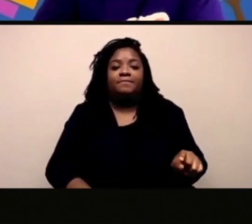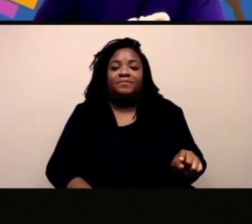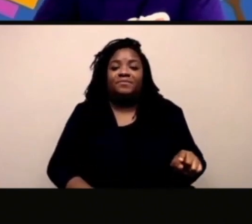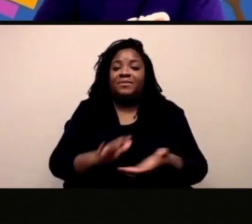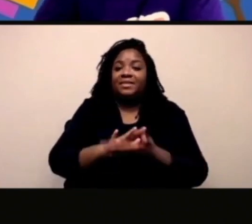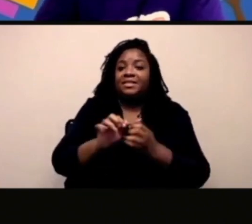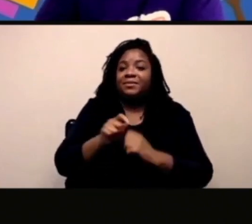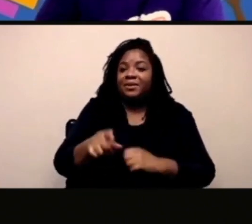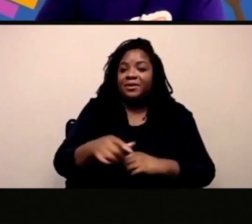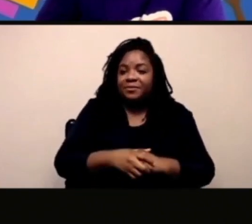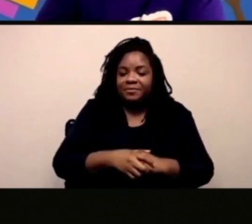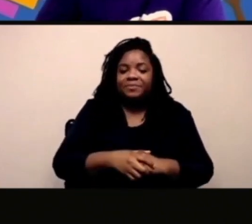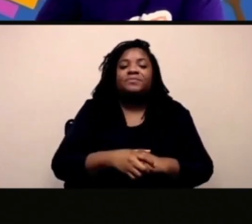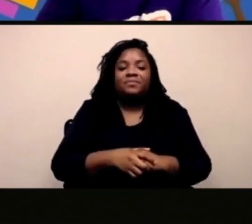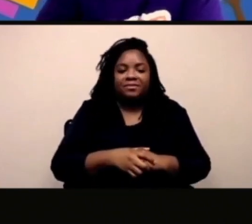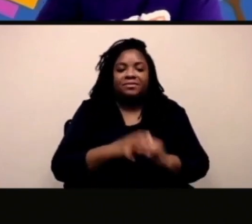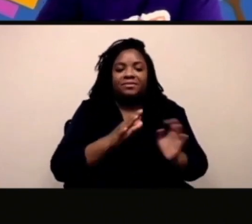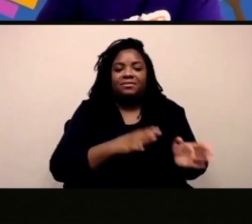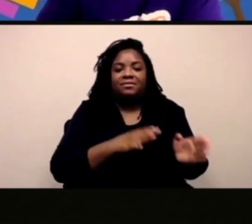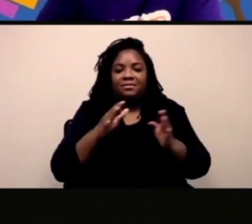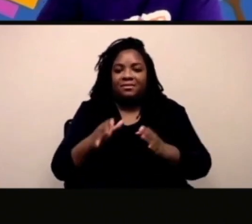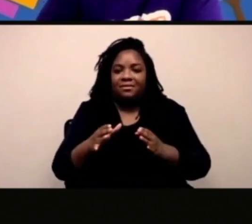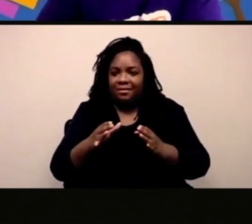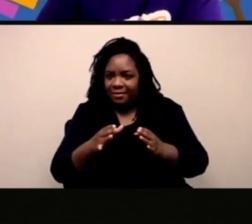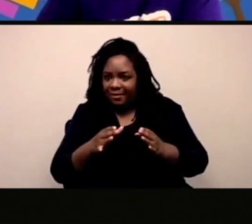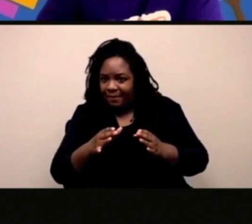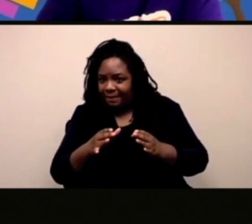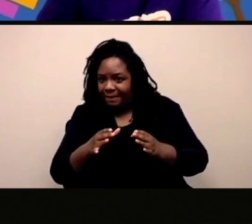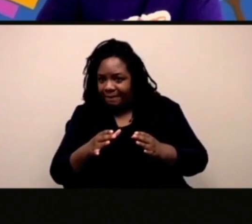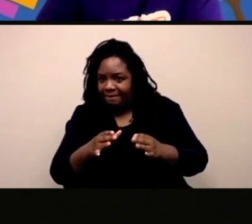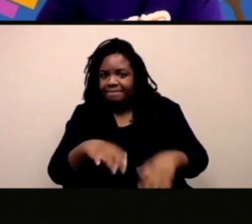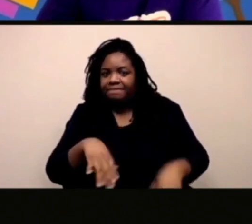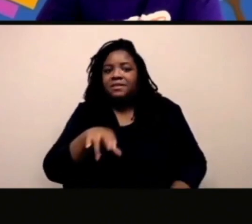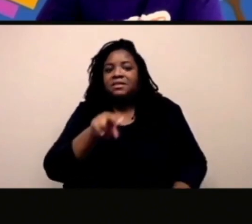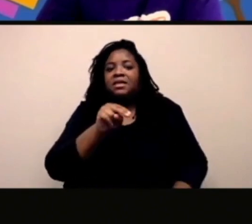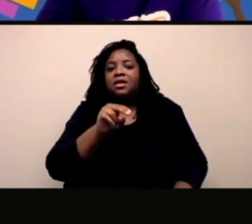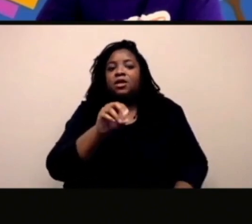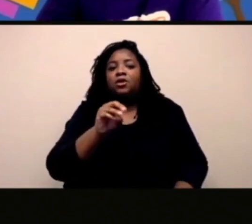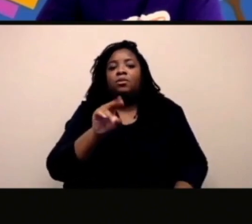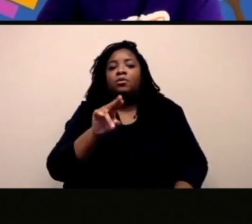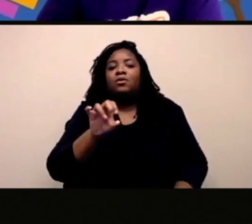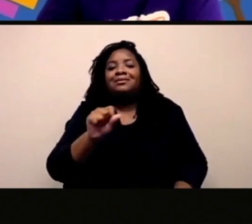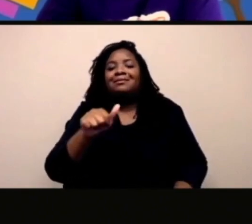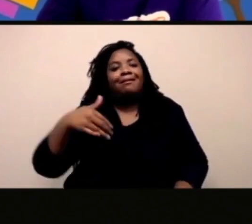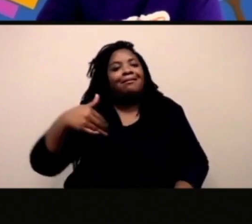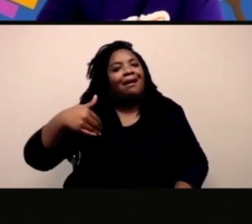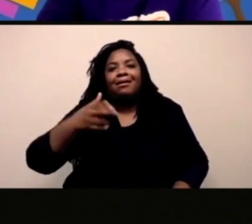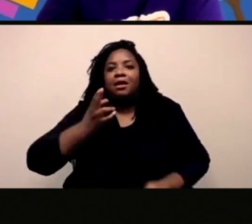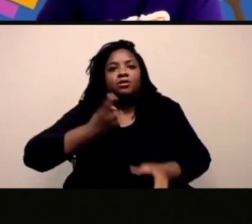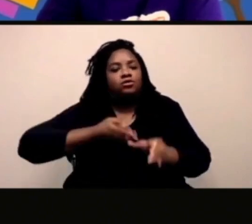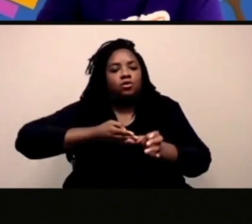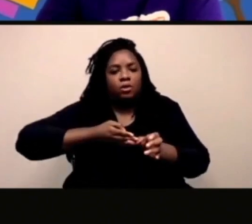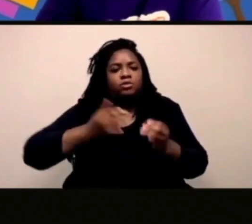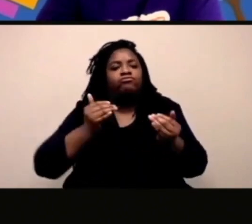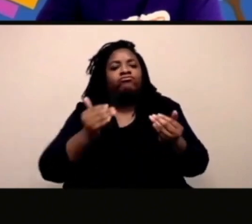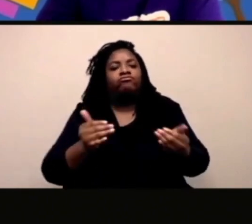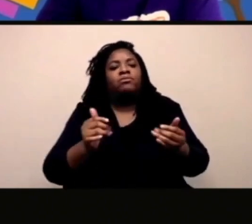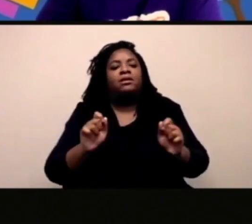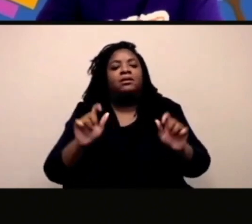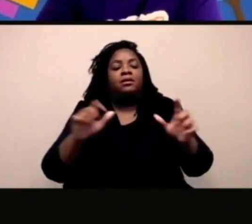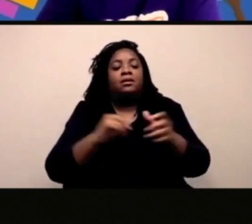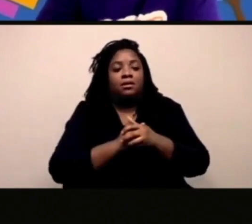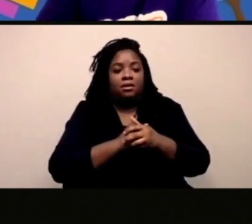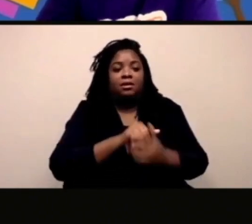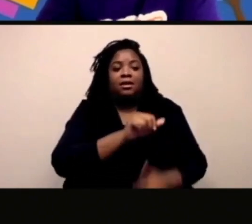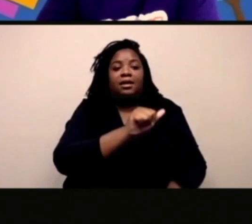Great, and I'm not sure if Nomusa hasn't been able to join us yet, so I'm just going to go on to the next slide.